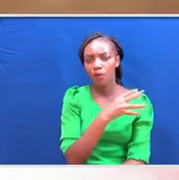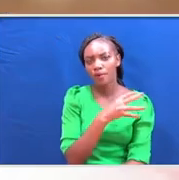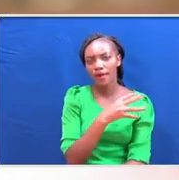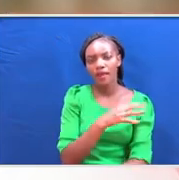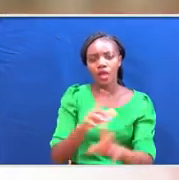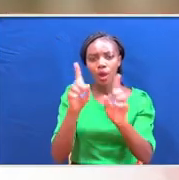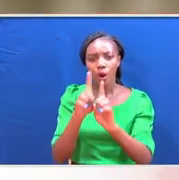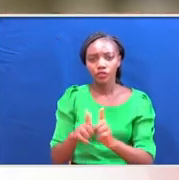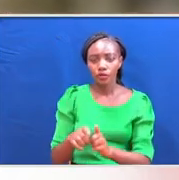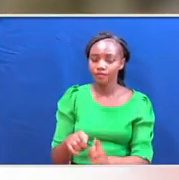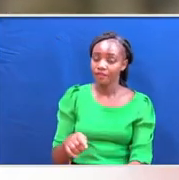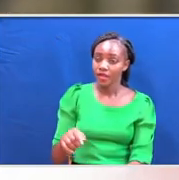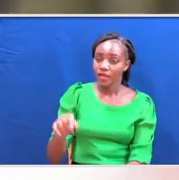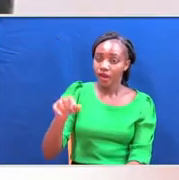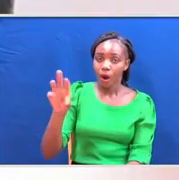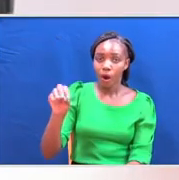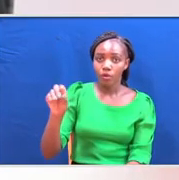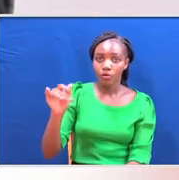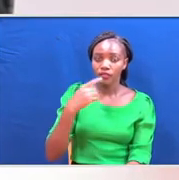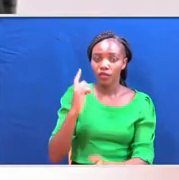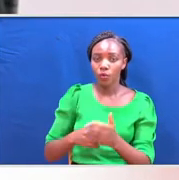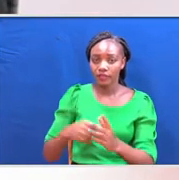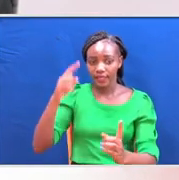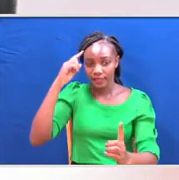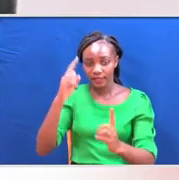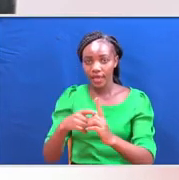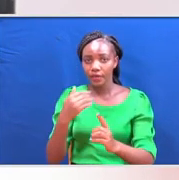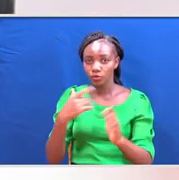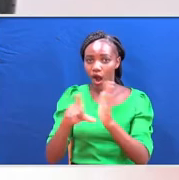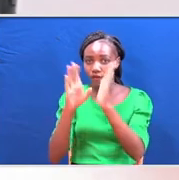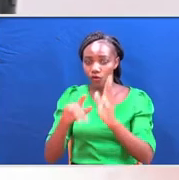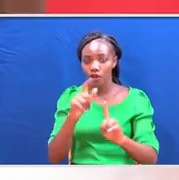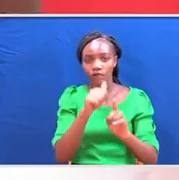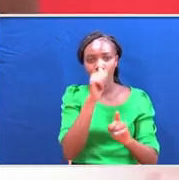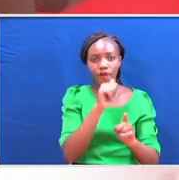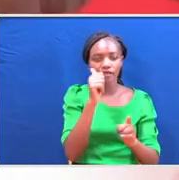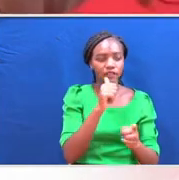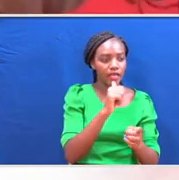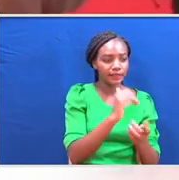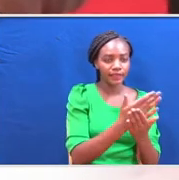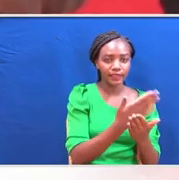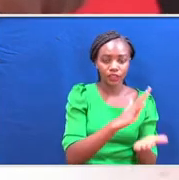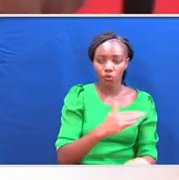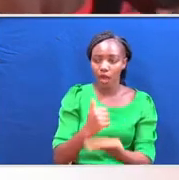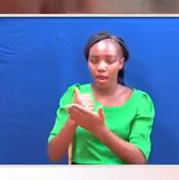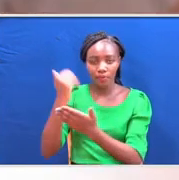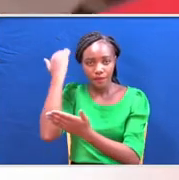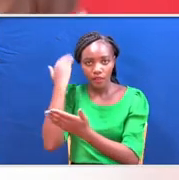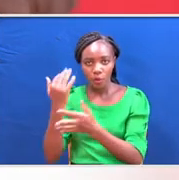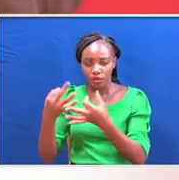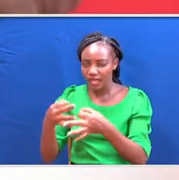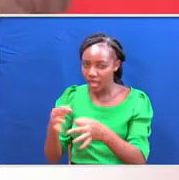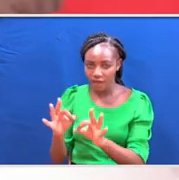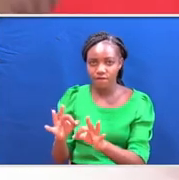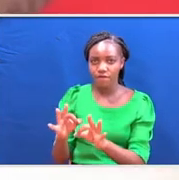courts, Justice Ouko says he intends to appoint lawyers in private practice to help in courts if he will